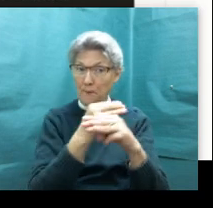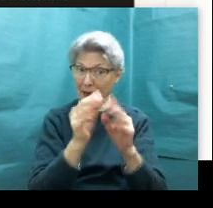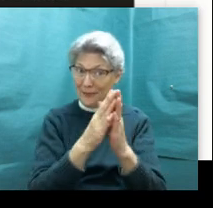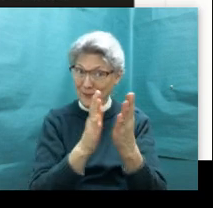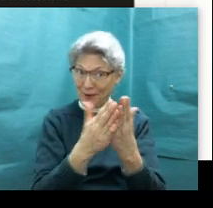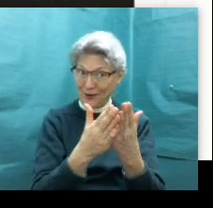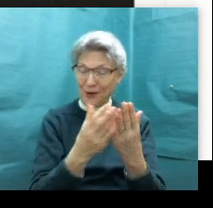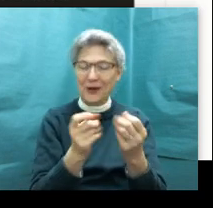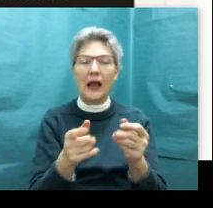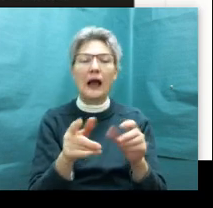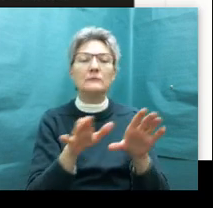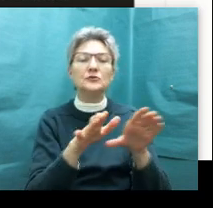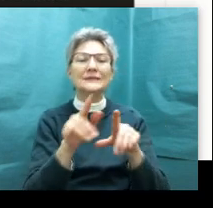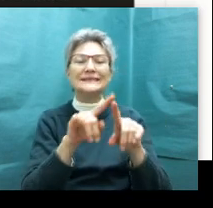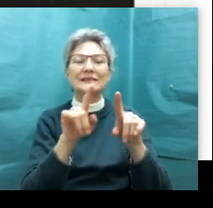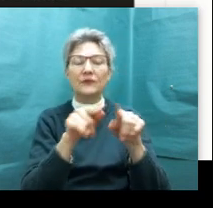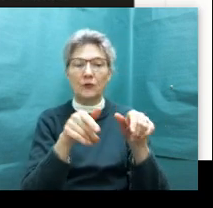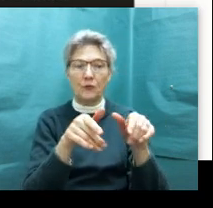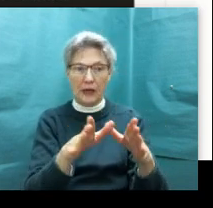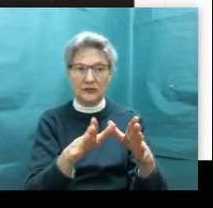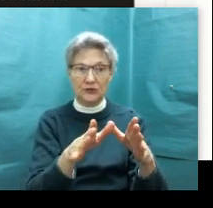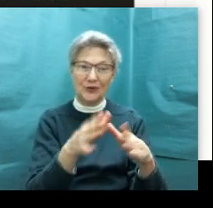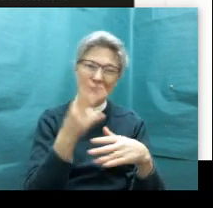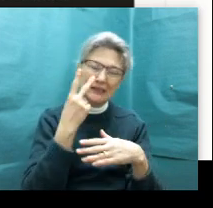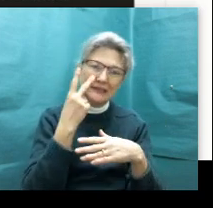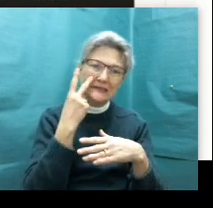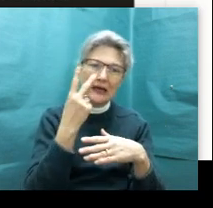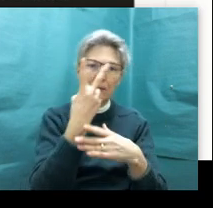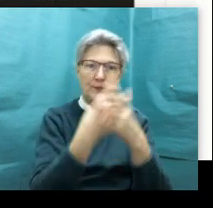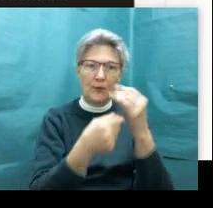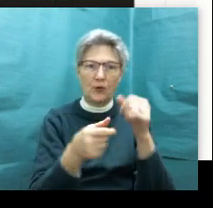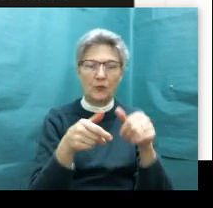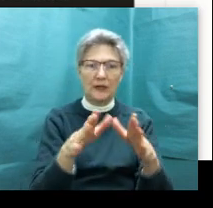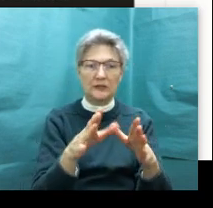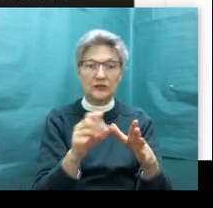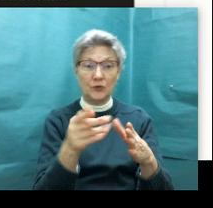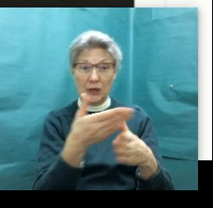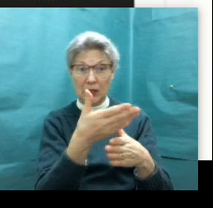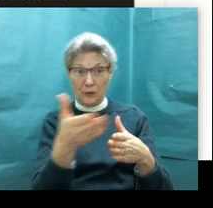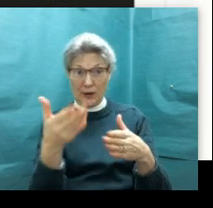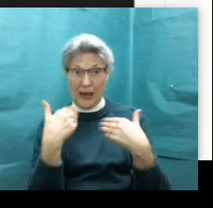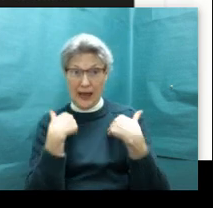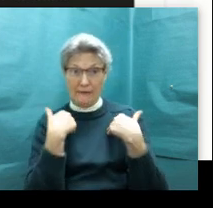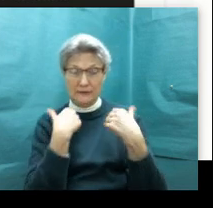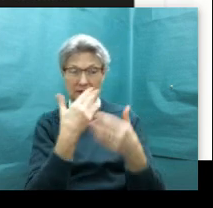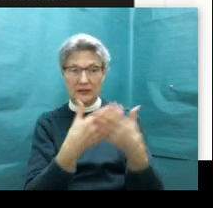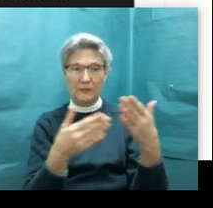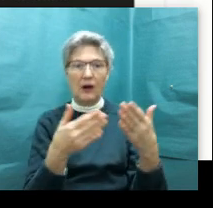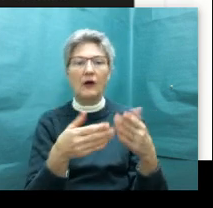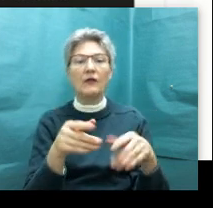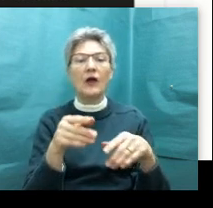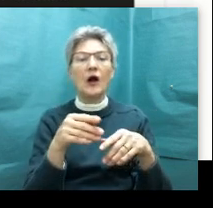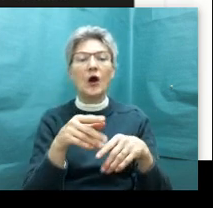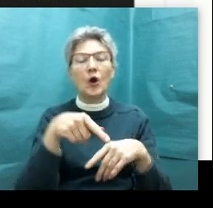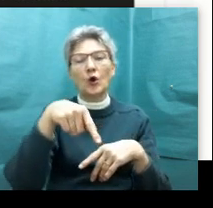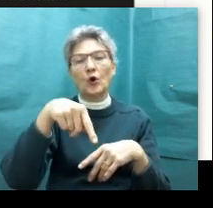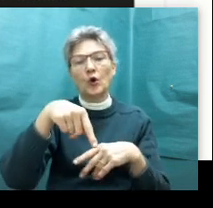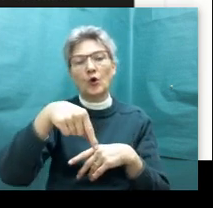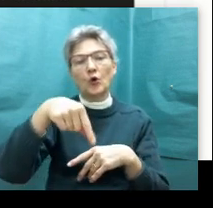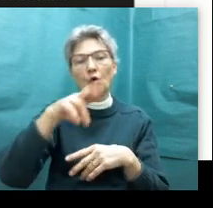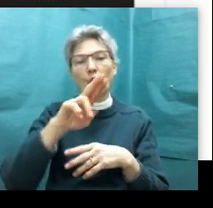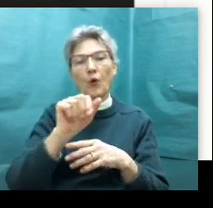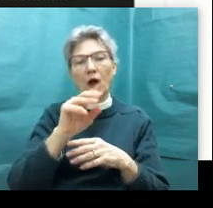so I'm doing it in a little bit of a different format so you can kind of see it both ways. So here we have some of our quadrilaterals labeled by their